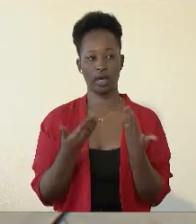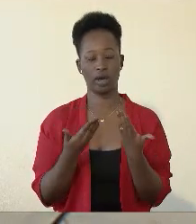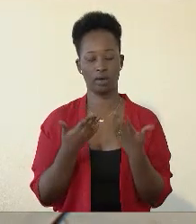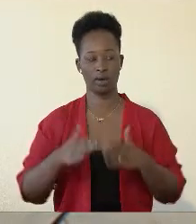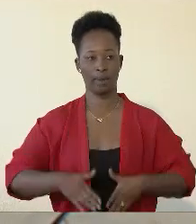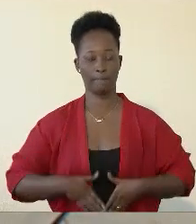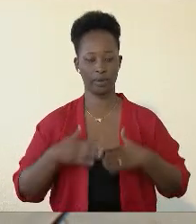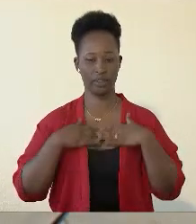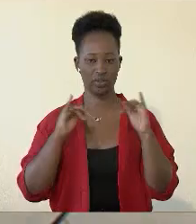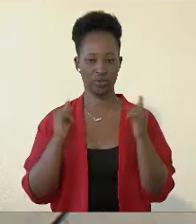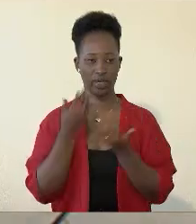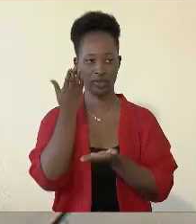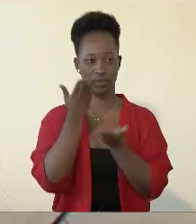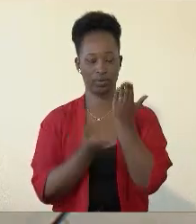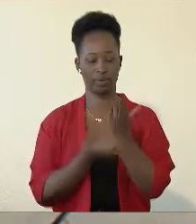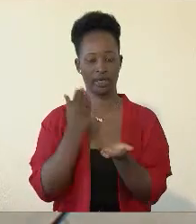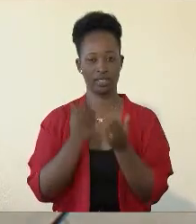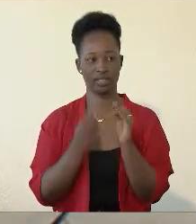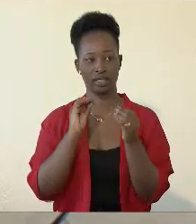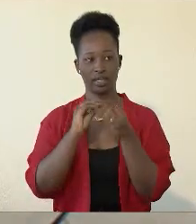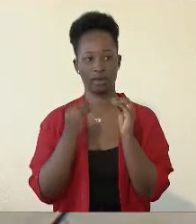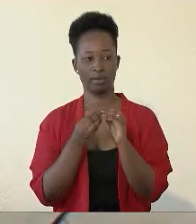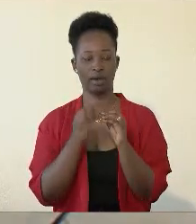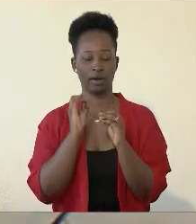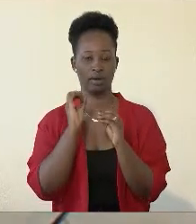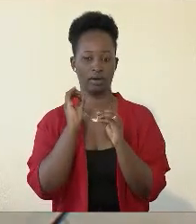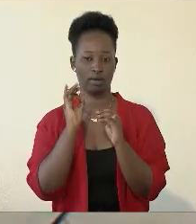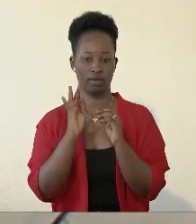body try to balance the amount of water in the body.